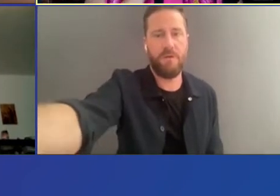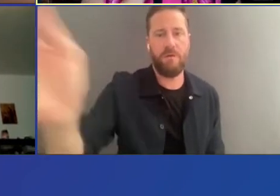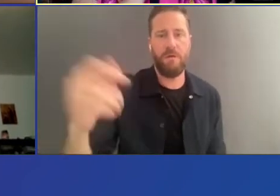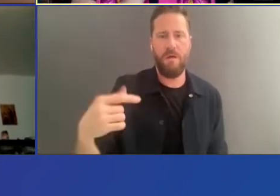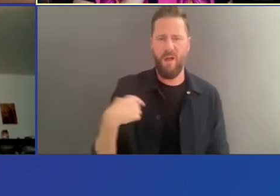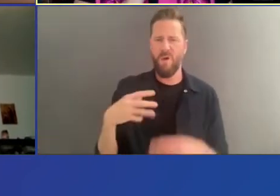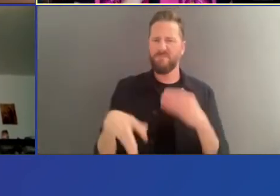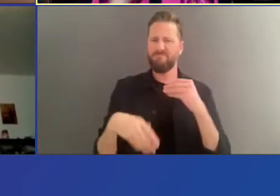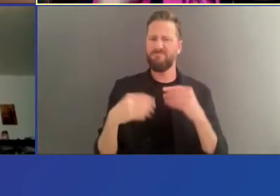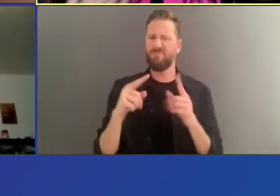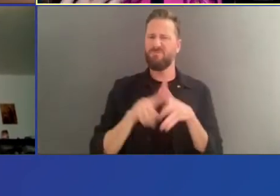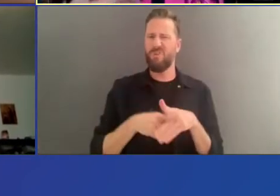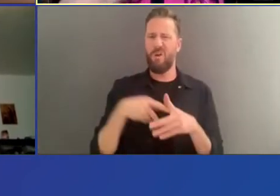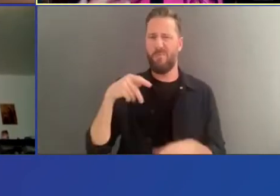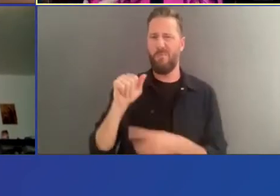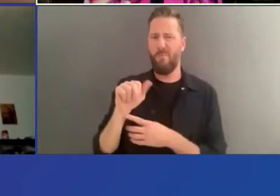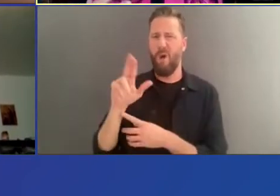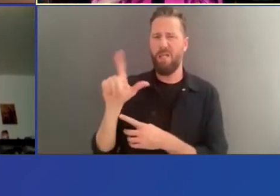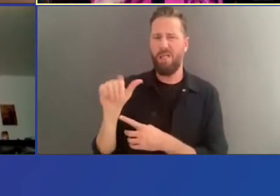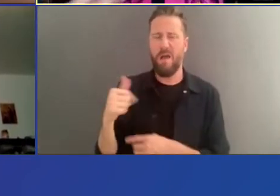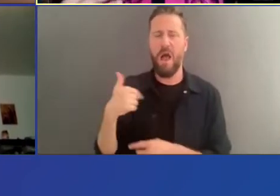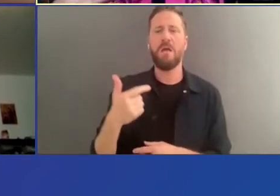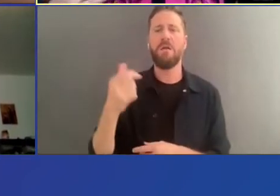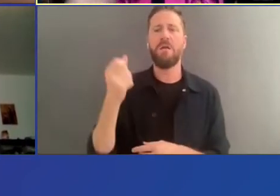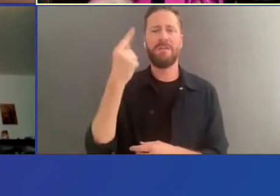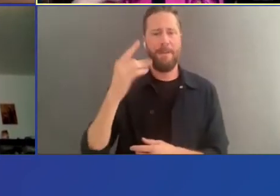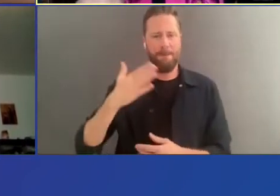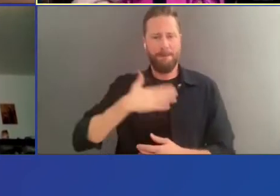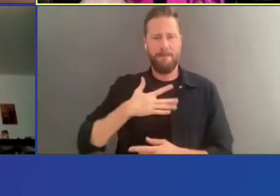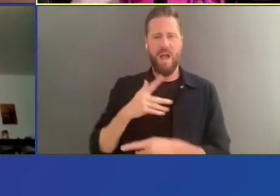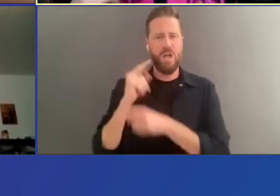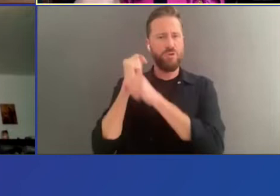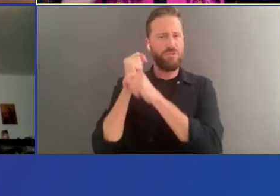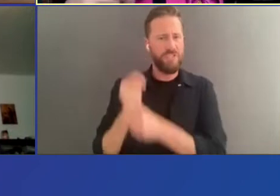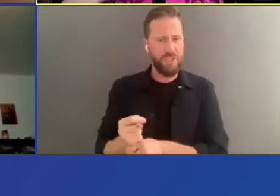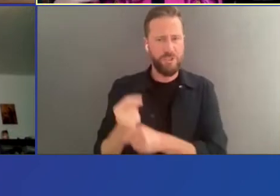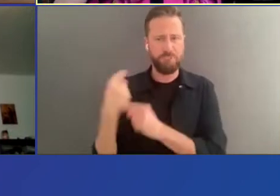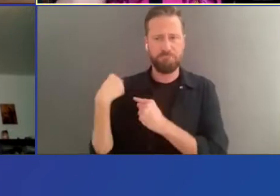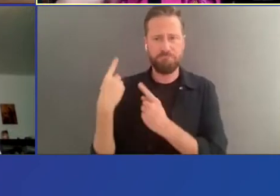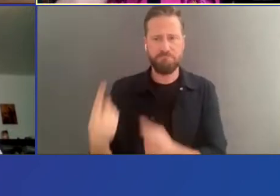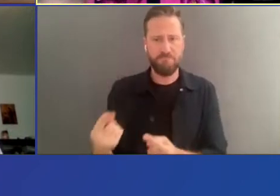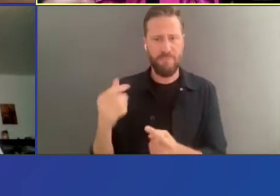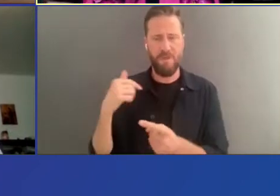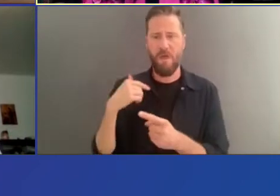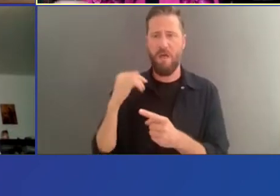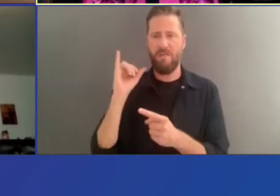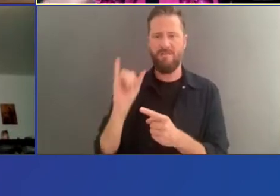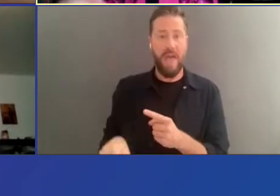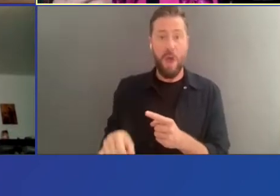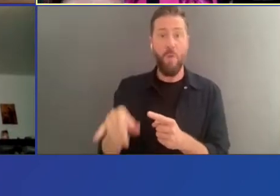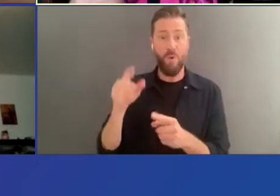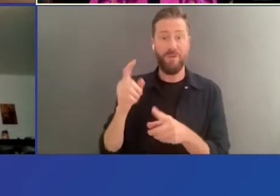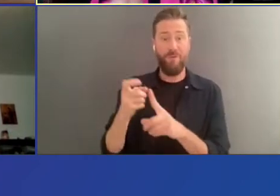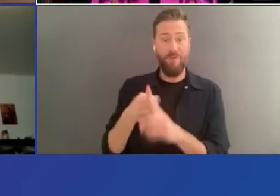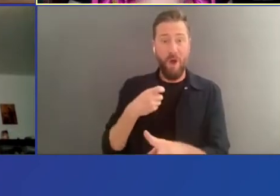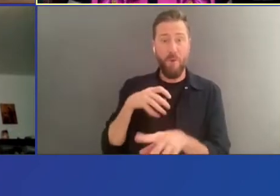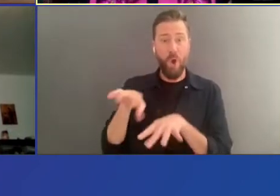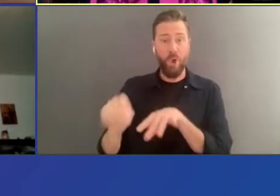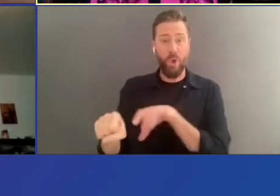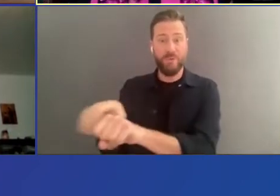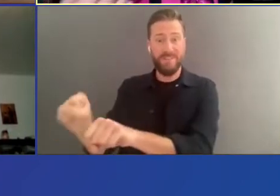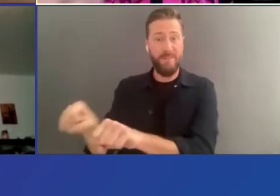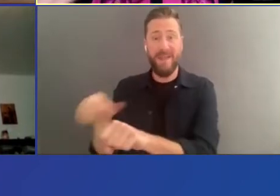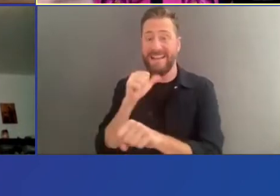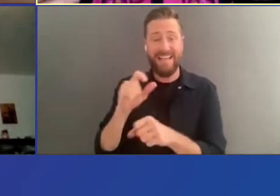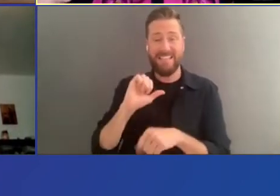interestingly enough, the kind of tradition that I practice was actually a direct result of colonialism. Like, it didn't exist